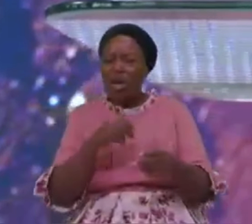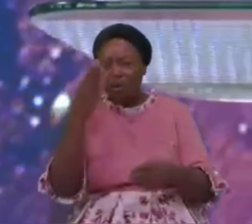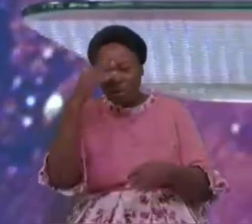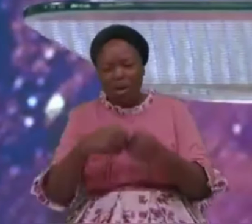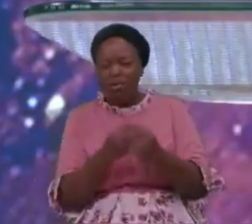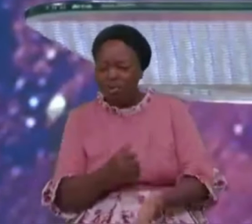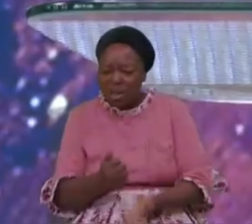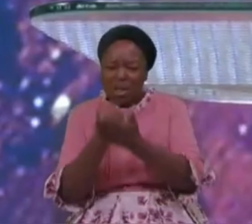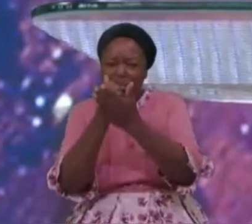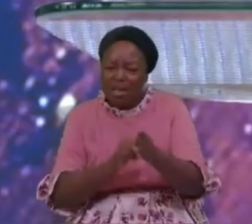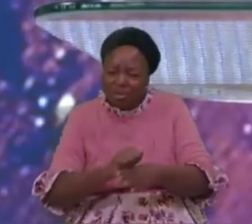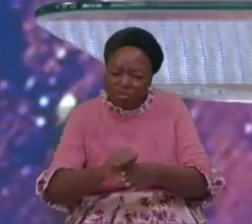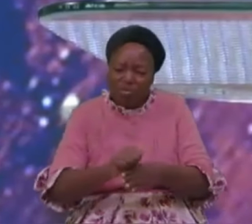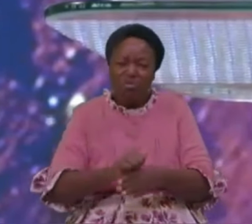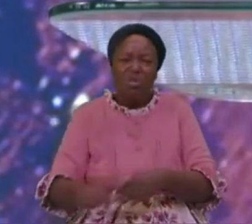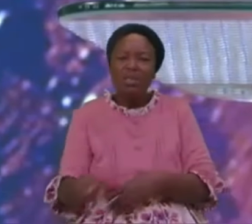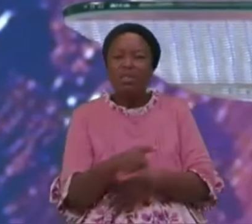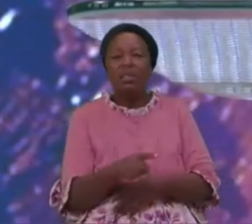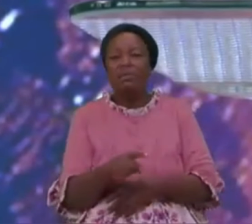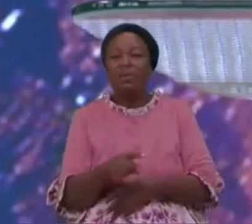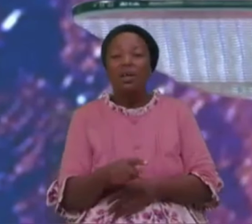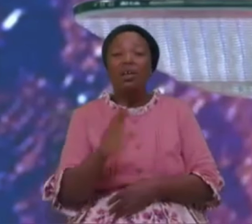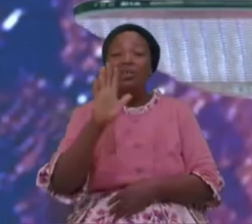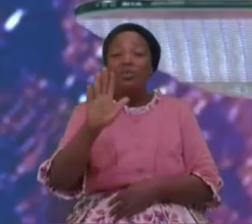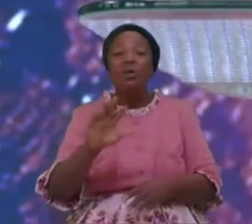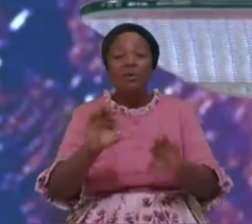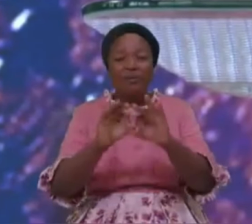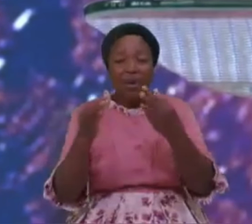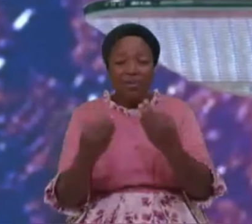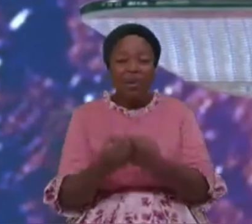tailor them and train them. Your